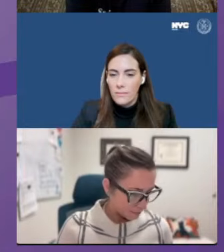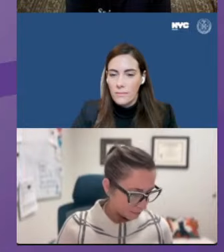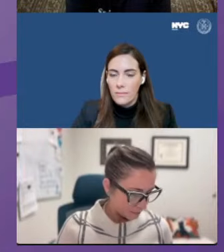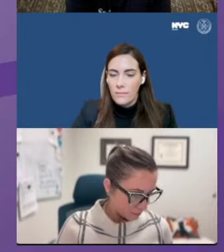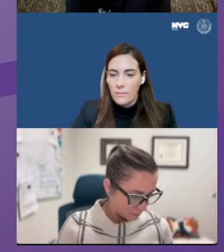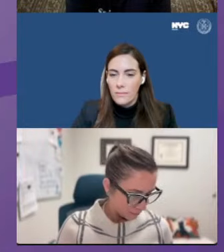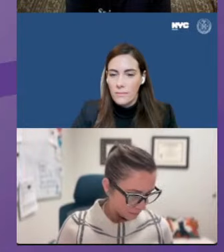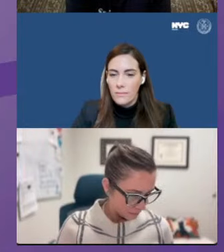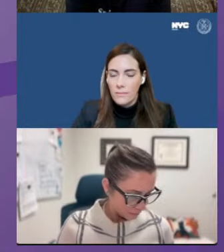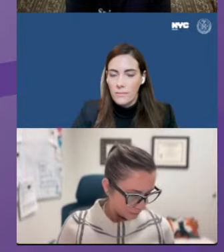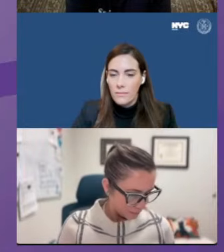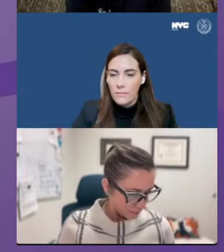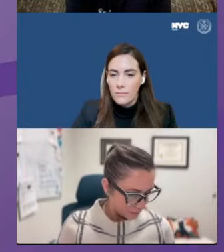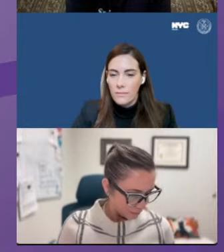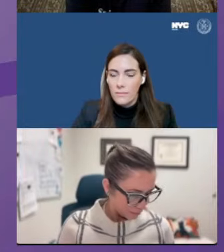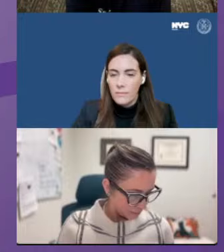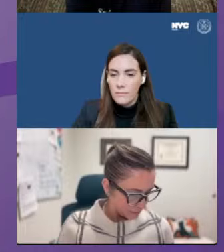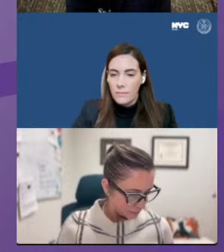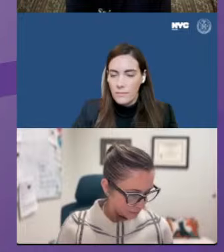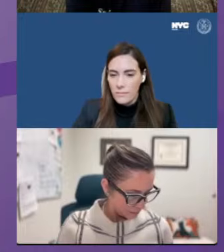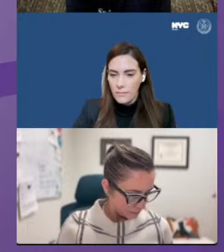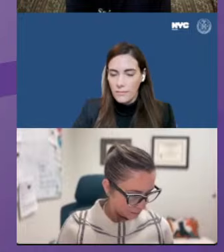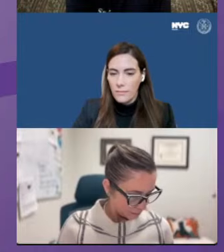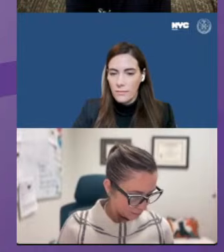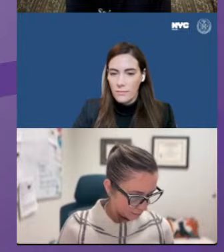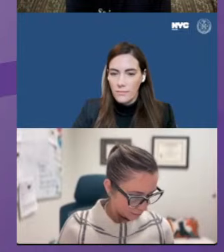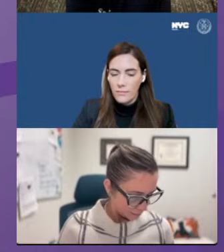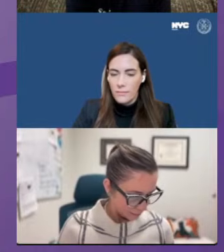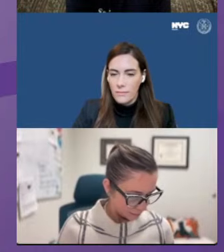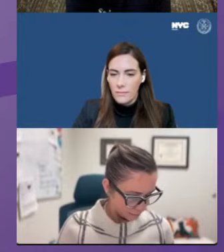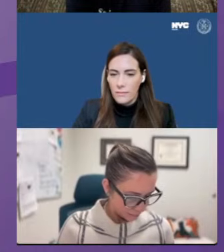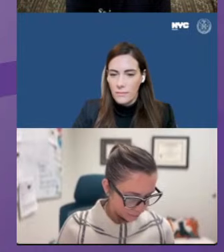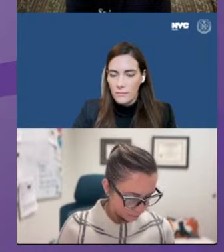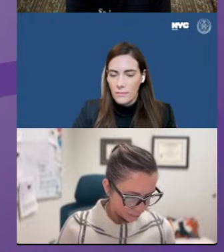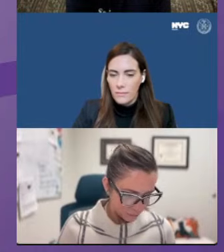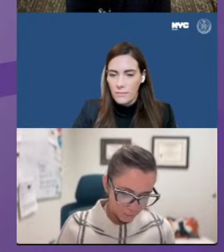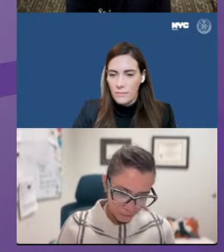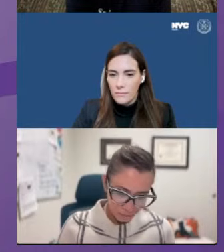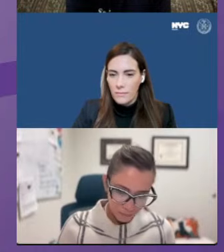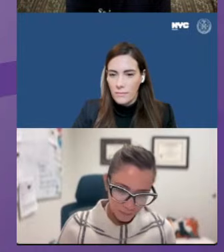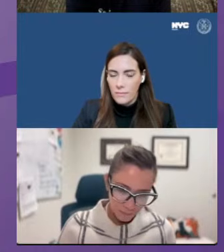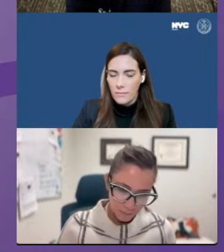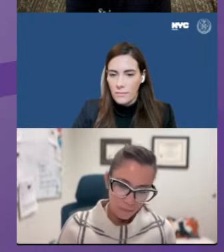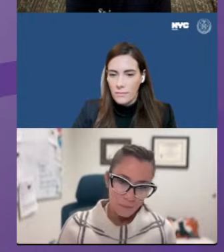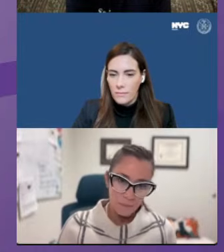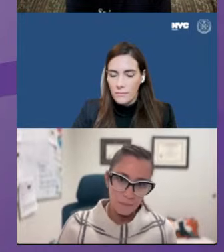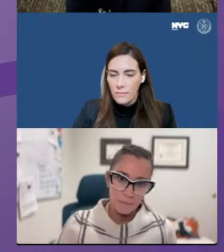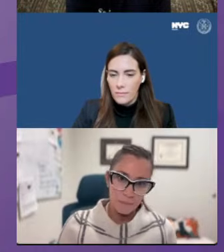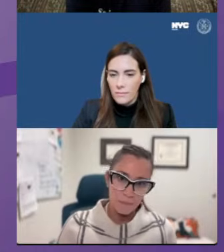persistence is totally different, right? HIV integrates into the genome. It's like a totally different thing. But there's actually